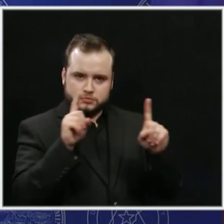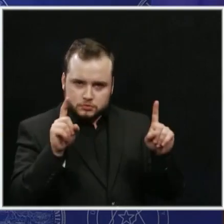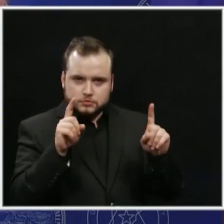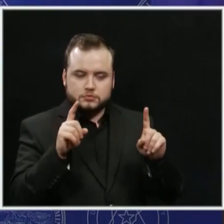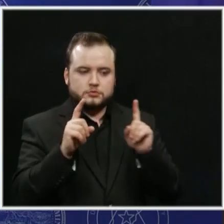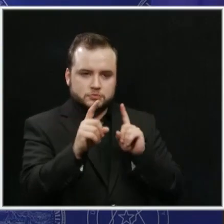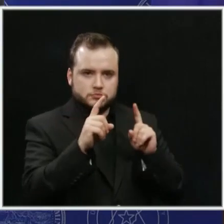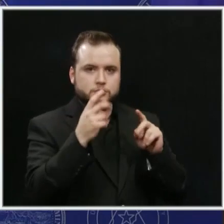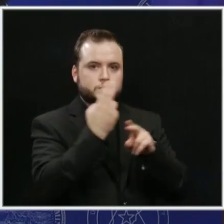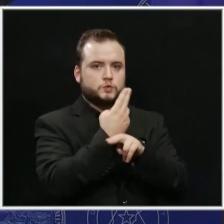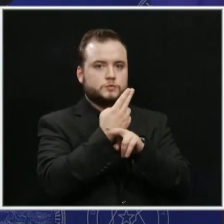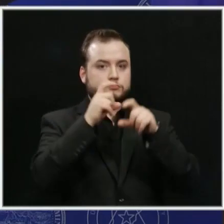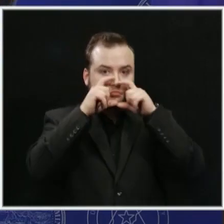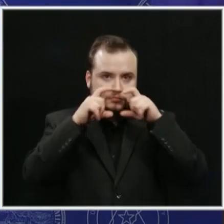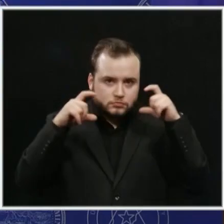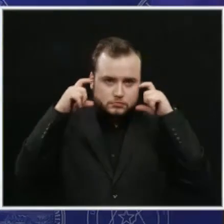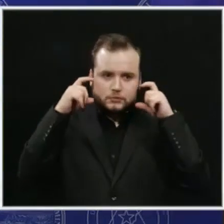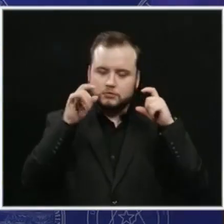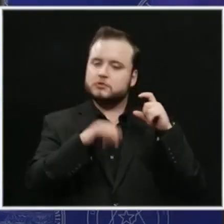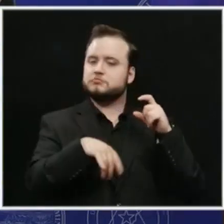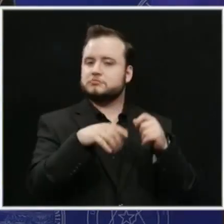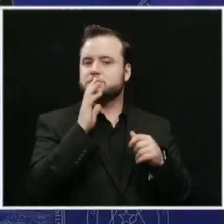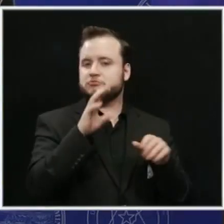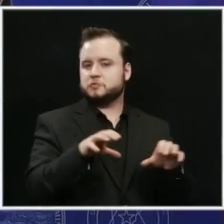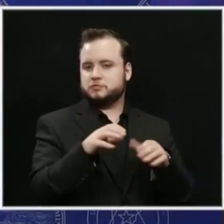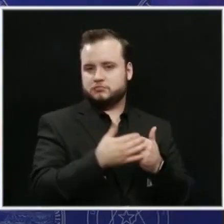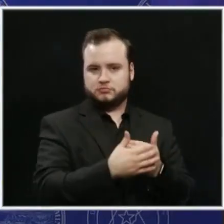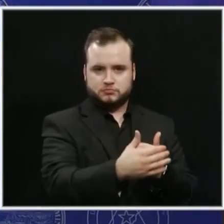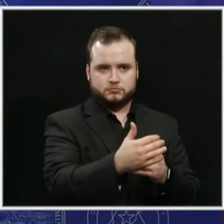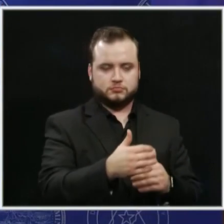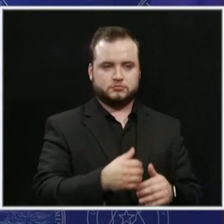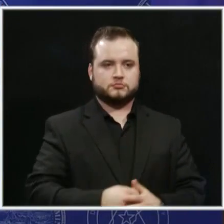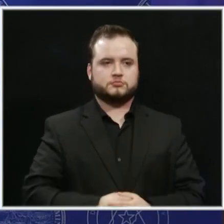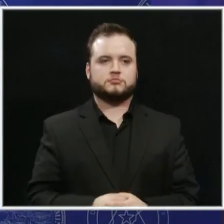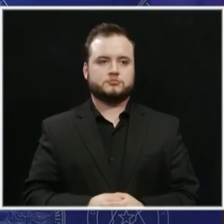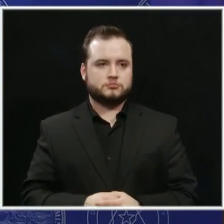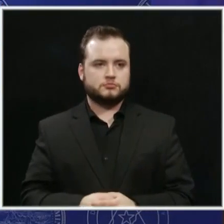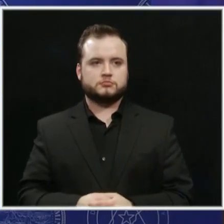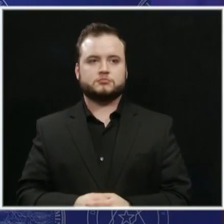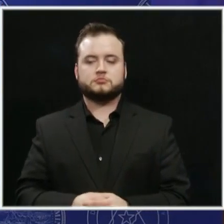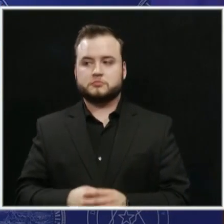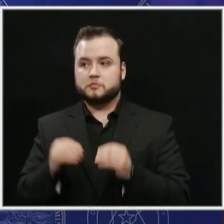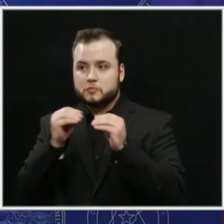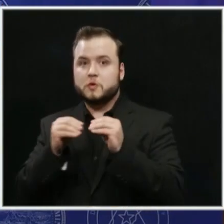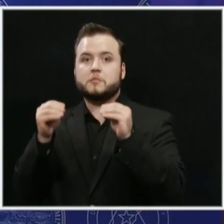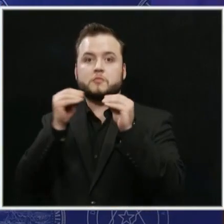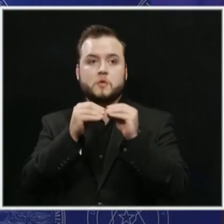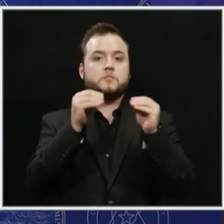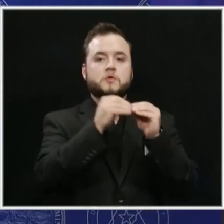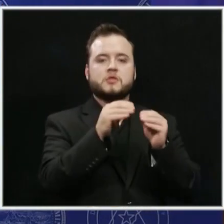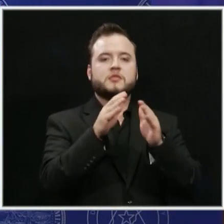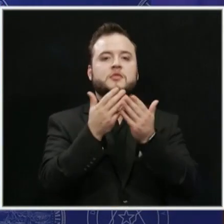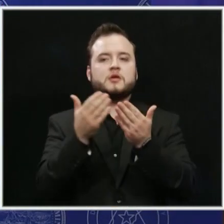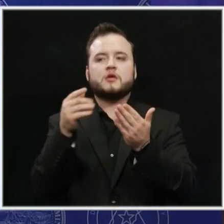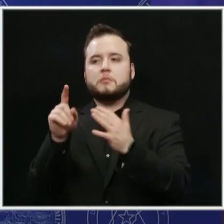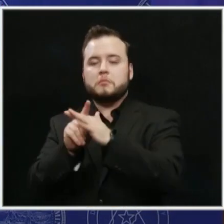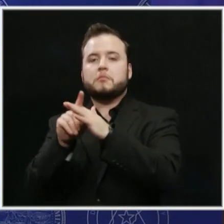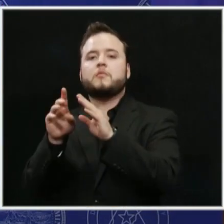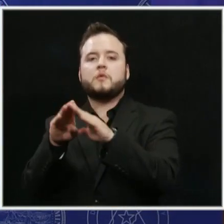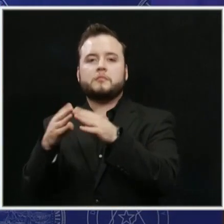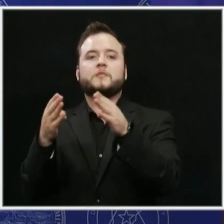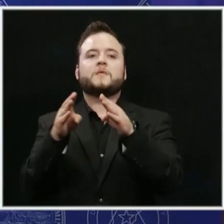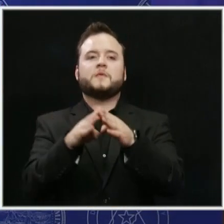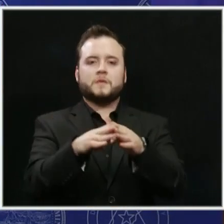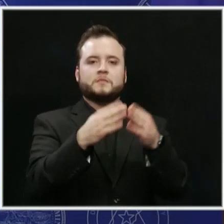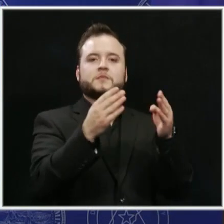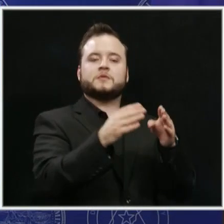time. But you can go out and do it. There will be more things open. Hopefully a significant number of people are working that were